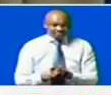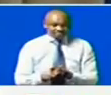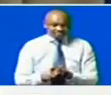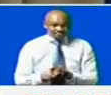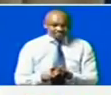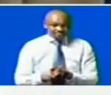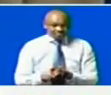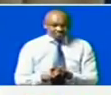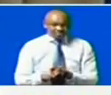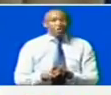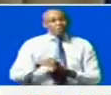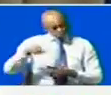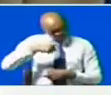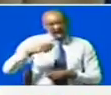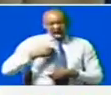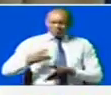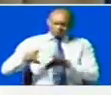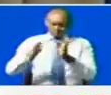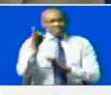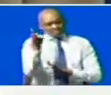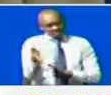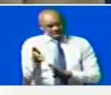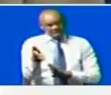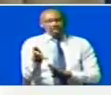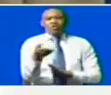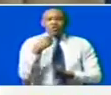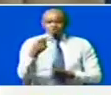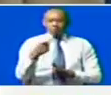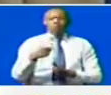Not only do we have a chance to